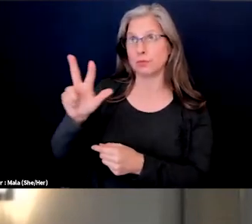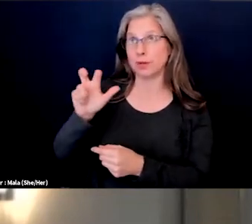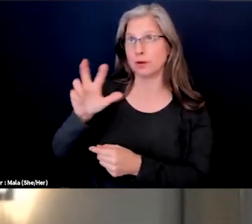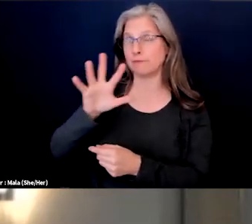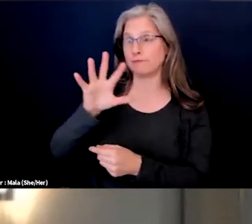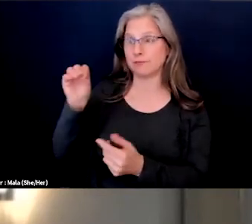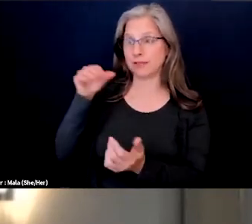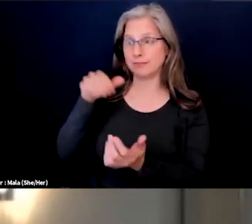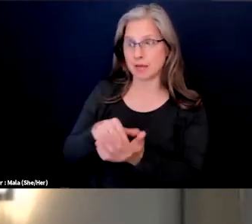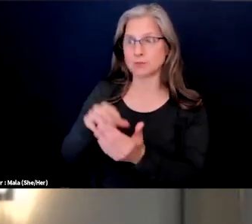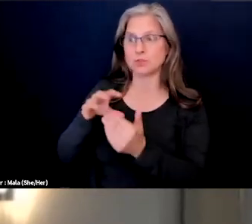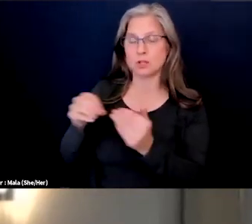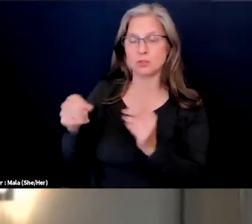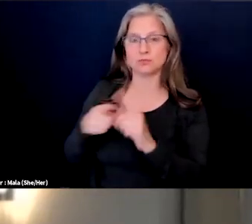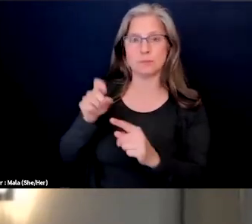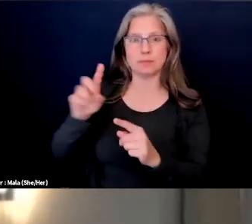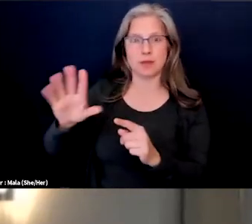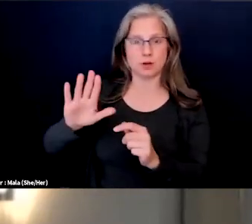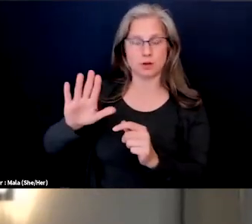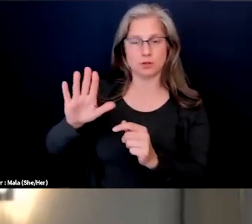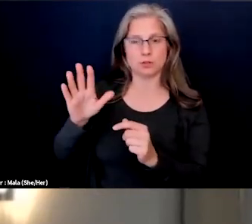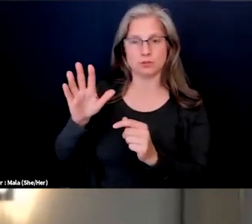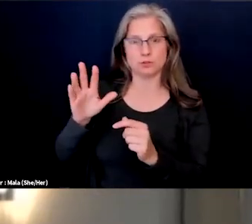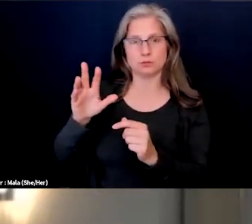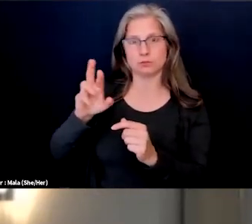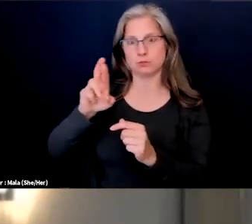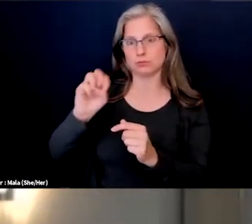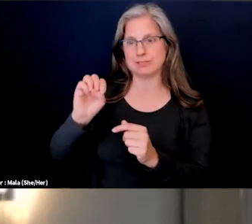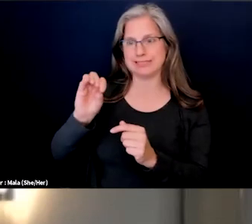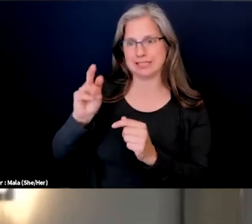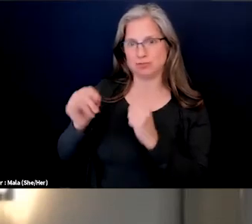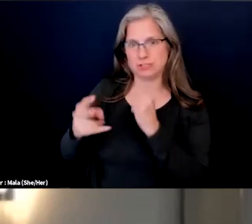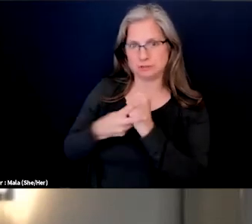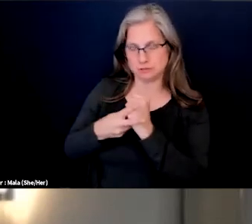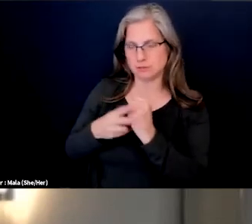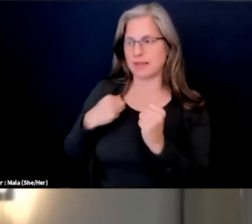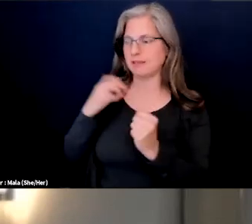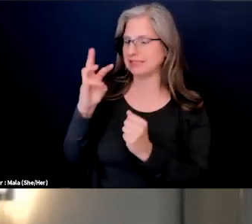$350,000 from their retention, so we'll hold that back. And they have